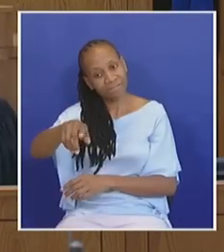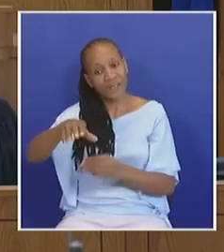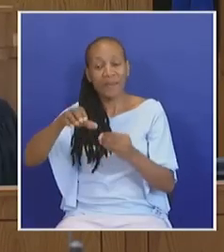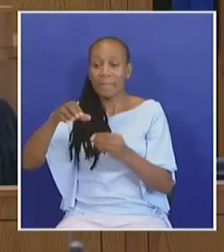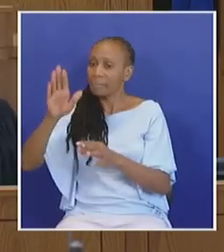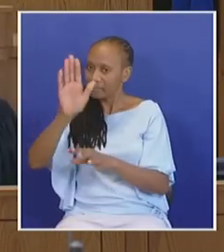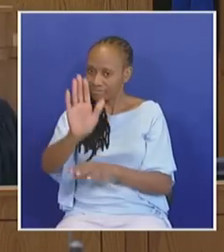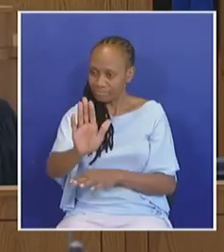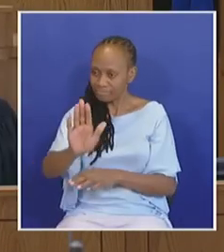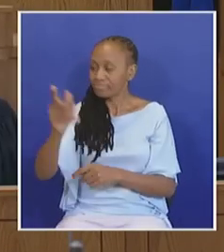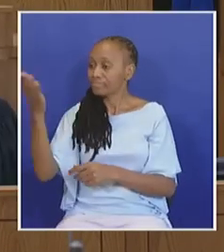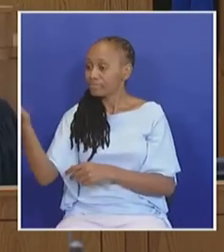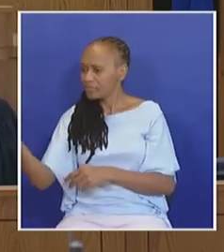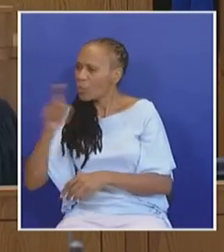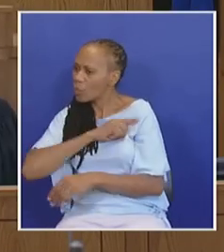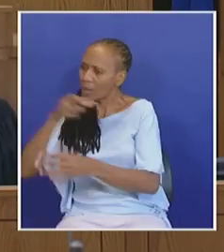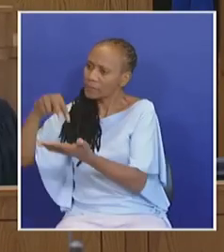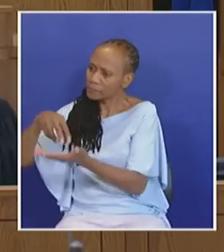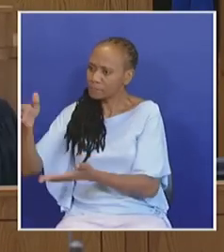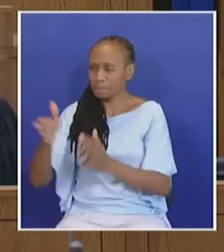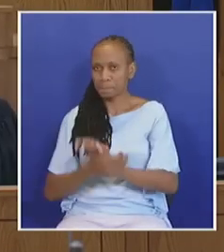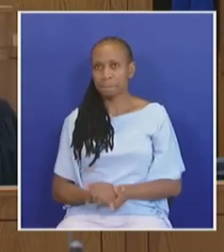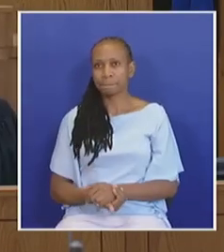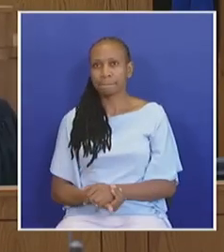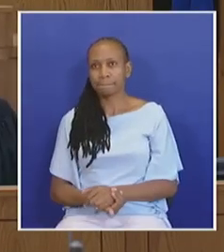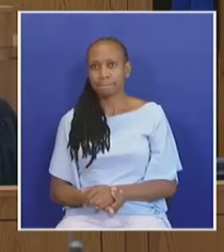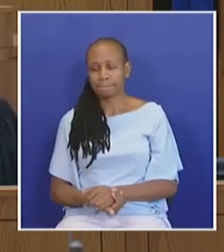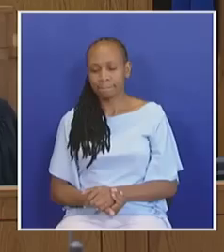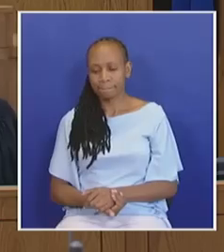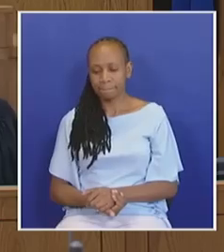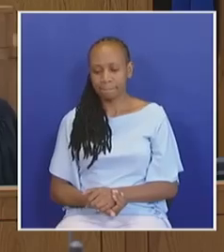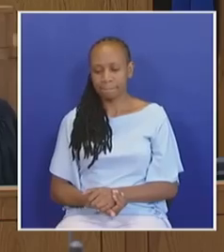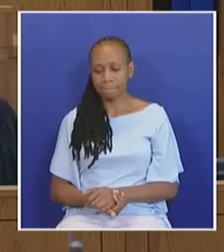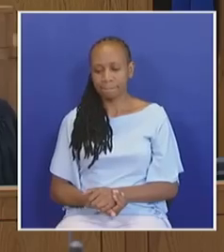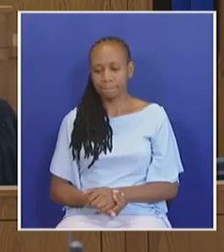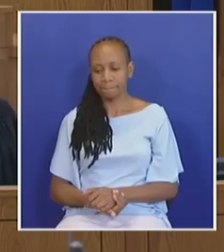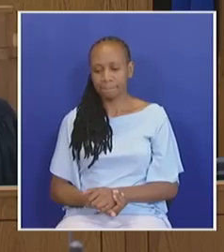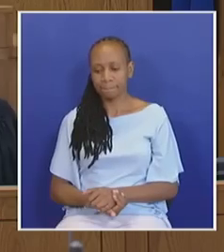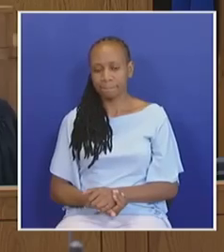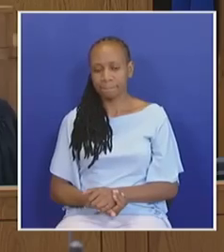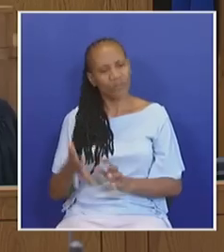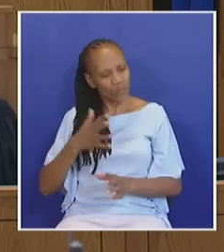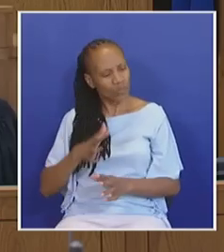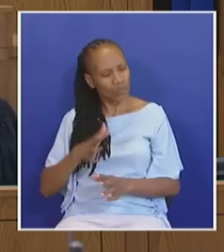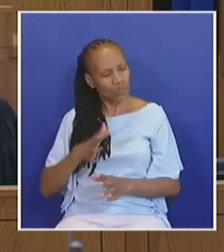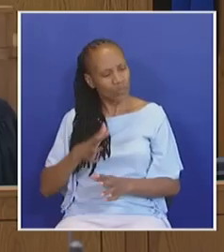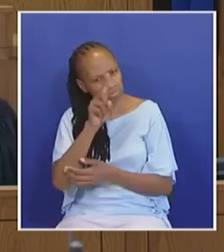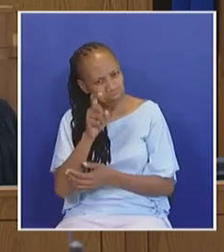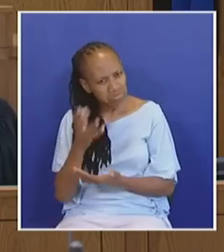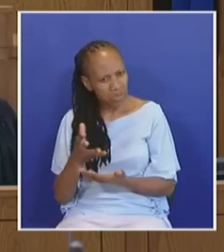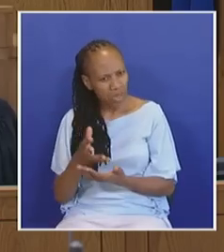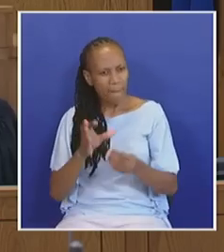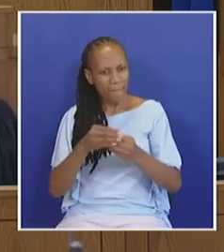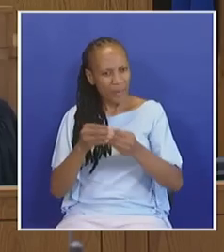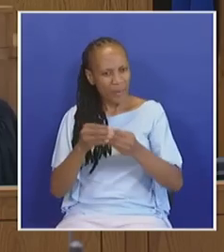Honorable Esak, you are on your feet. Thank you, Chairperson. I'd like through you to find out if an angry gentleman will